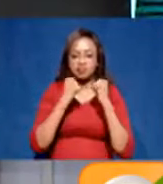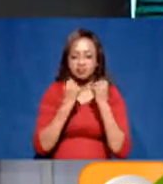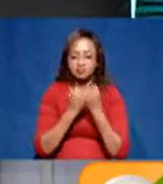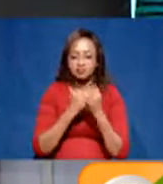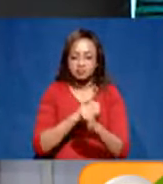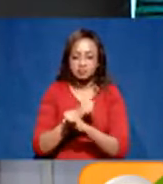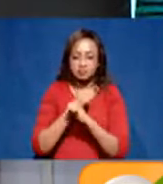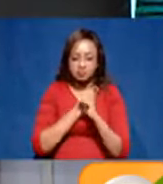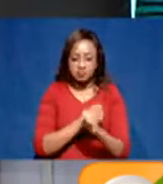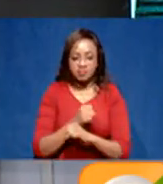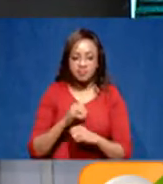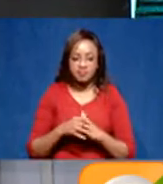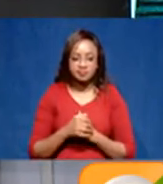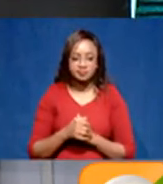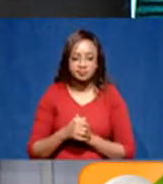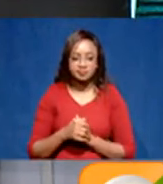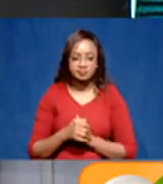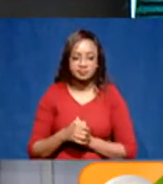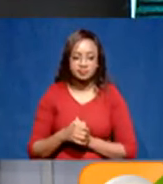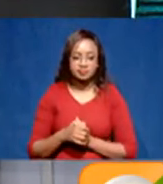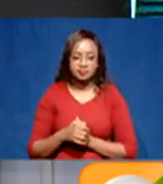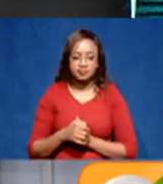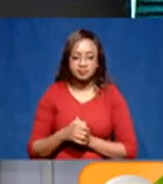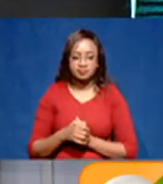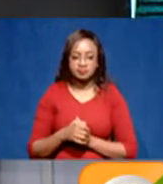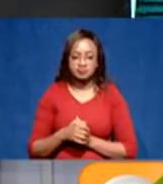the means testing instrument will also be looking at